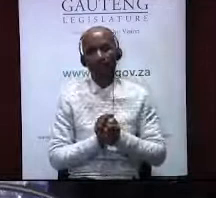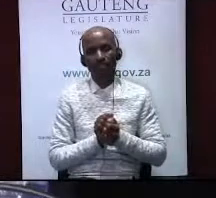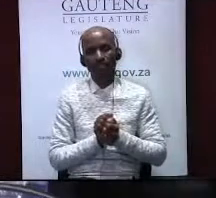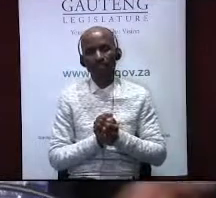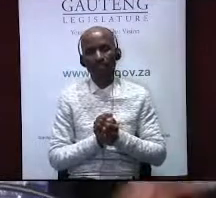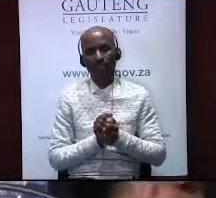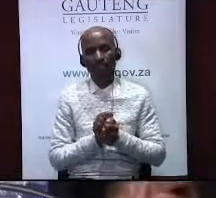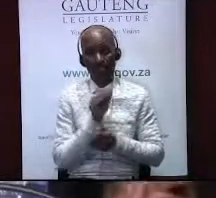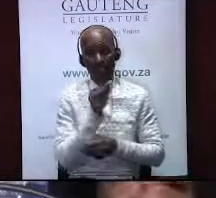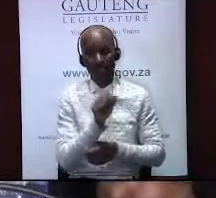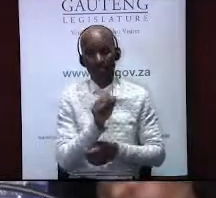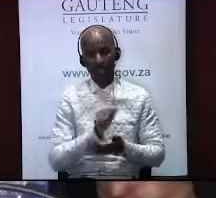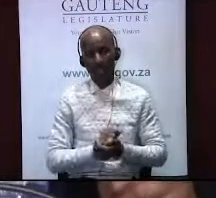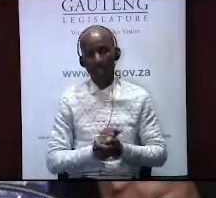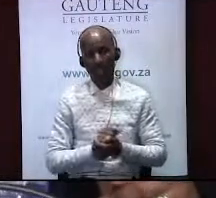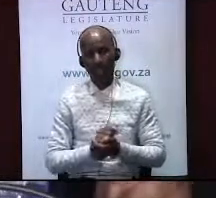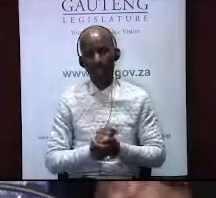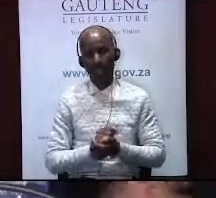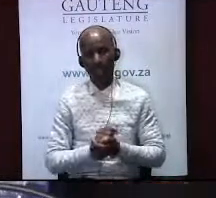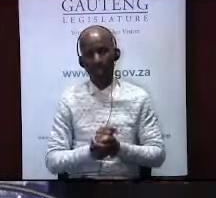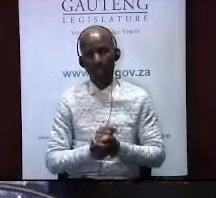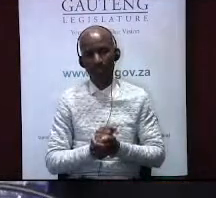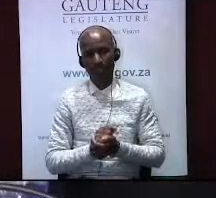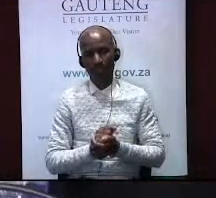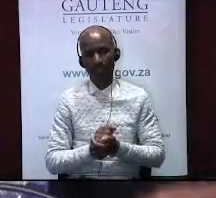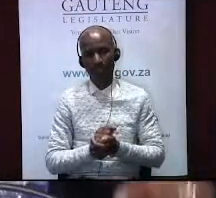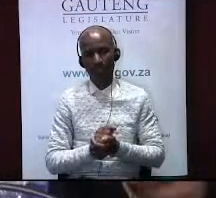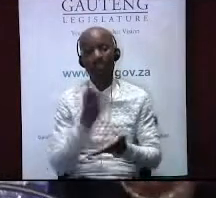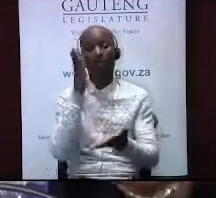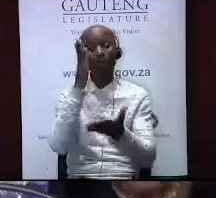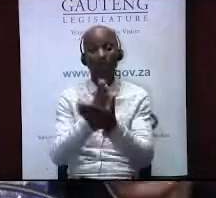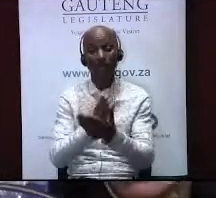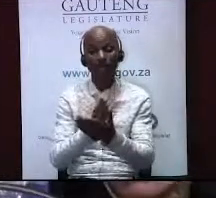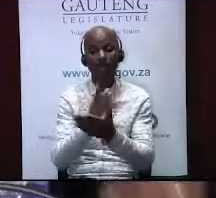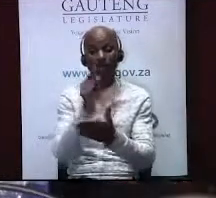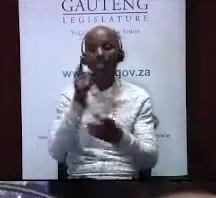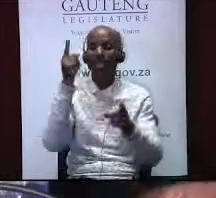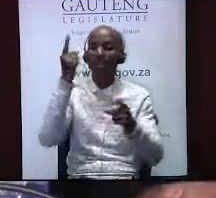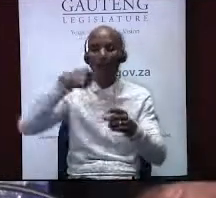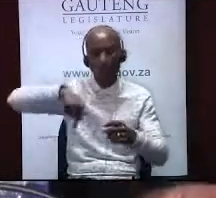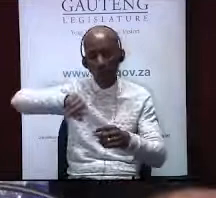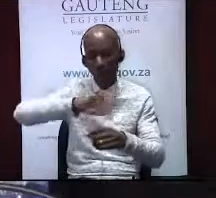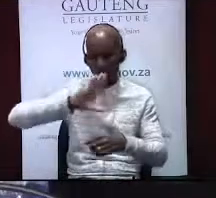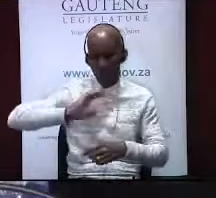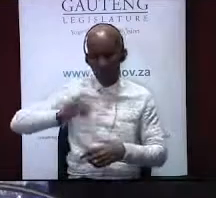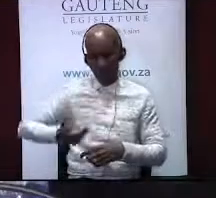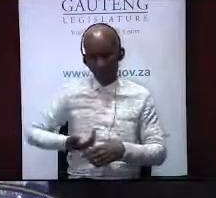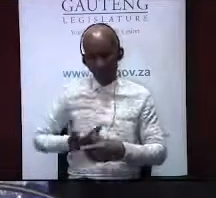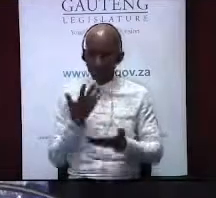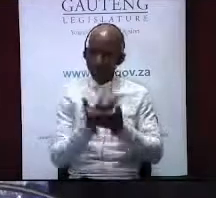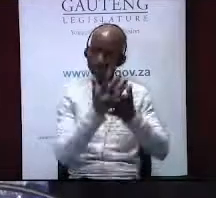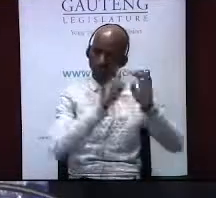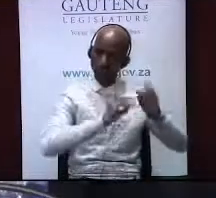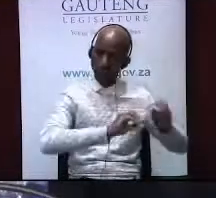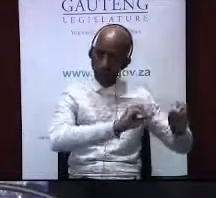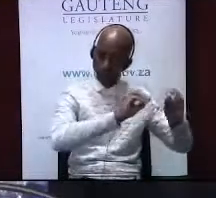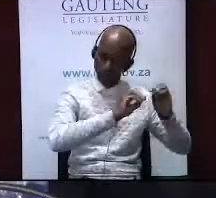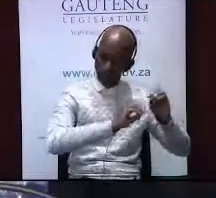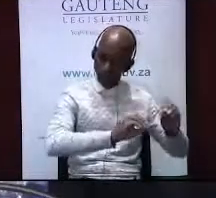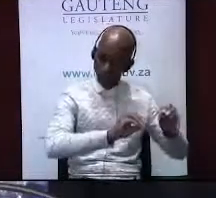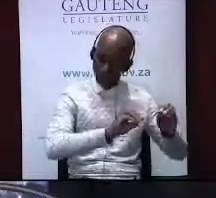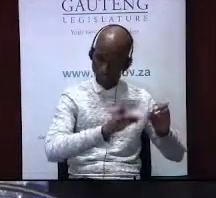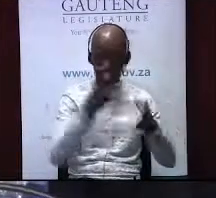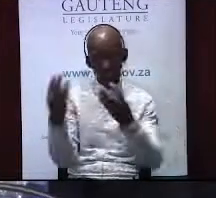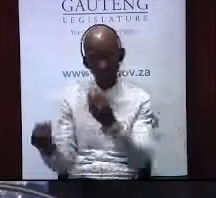it's actually an obligation of every woman to teach his or